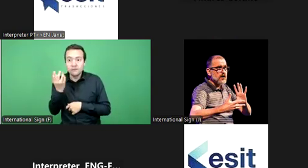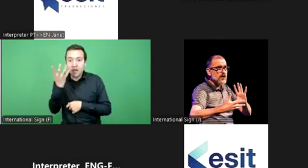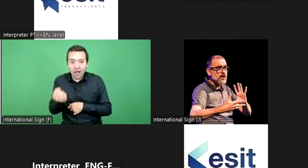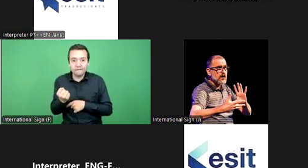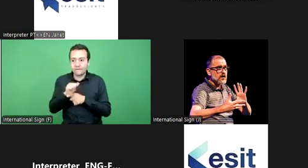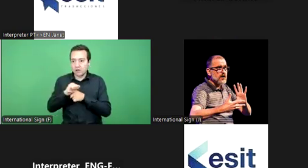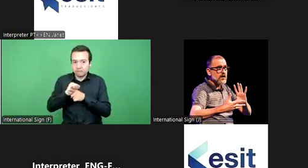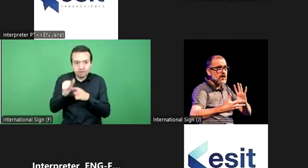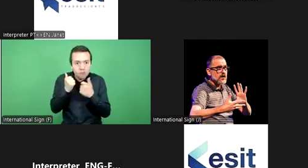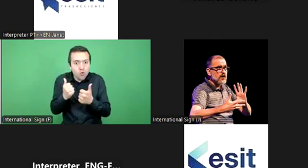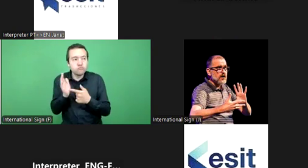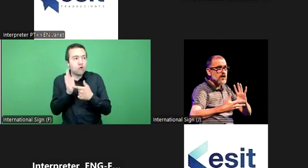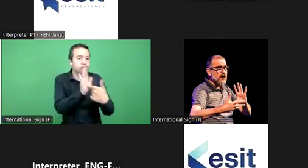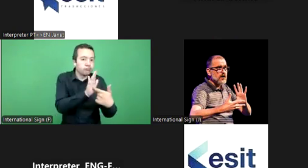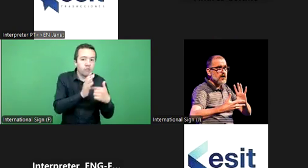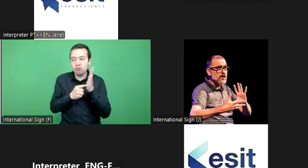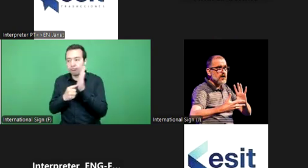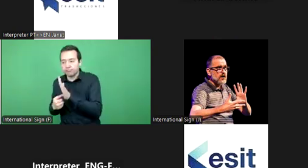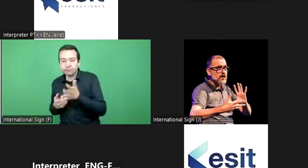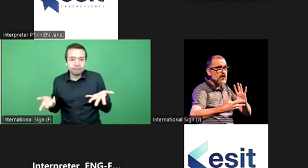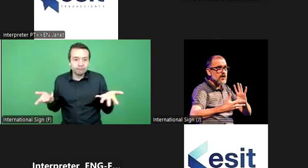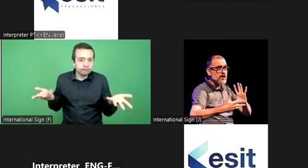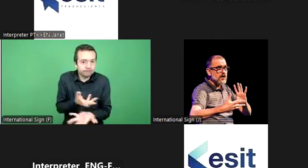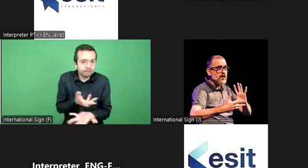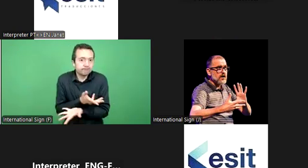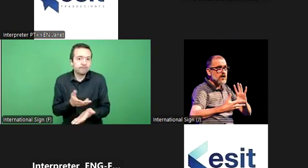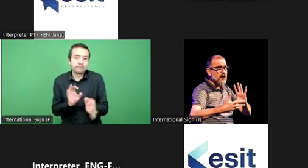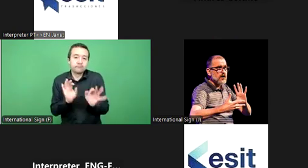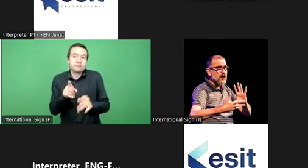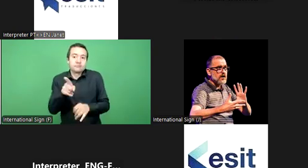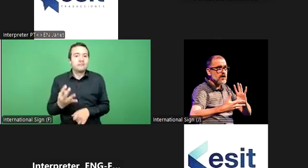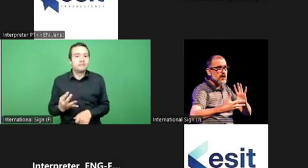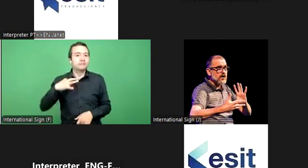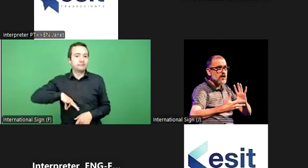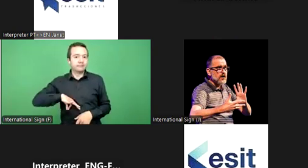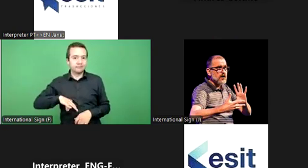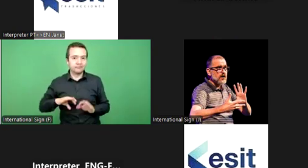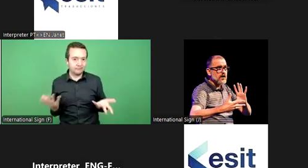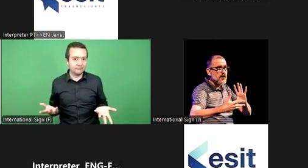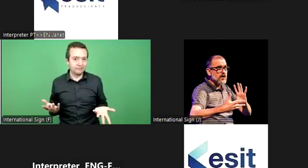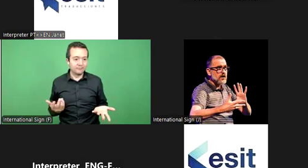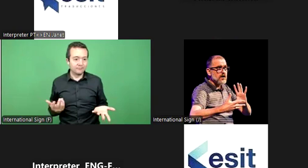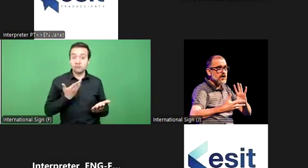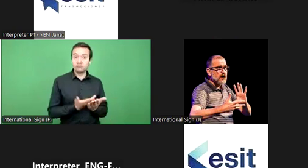be instrumental in the implementation for collective